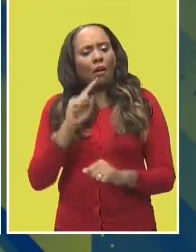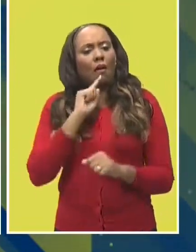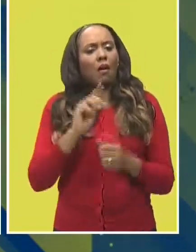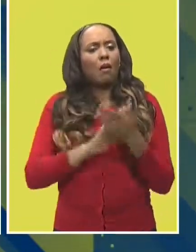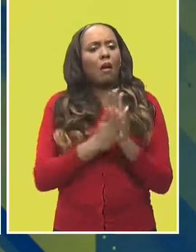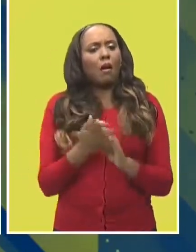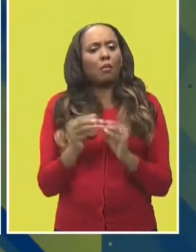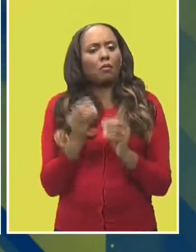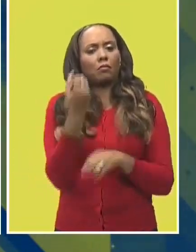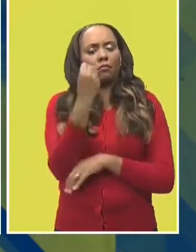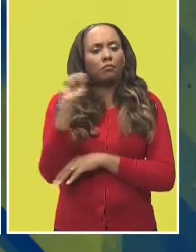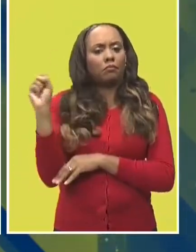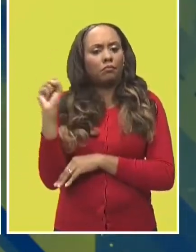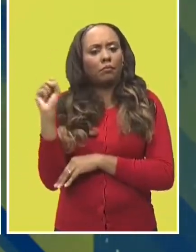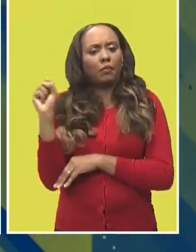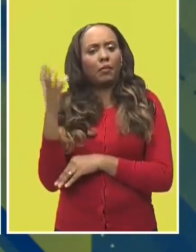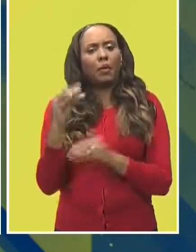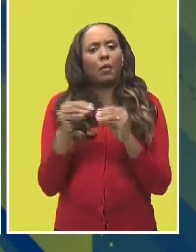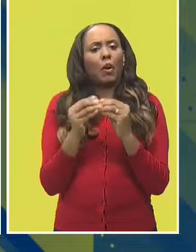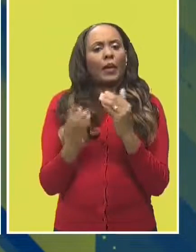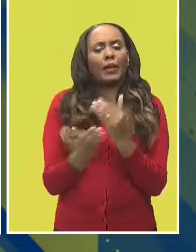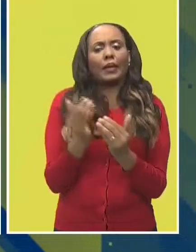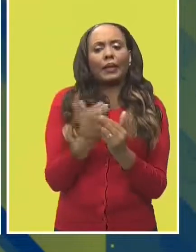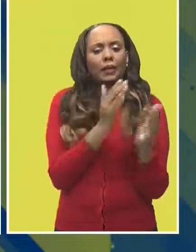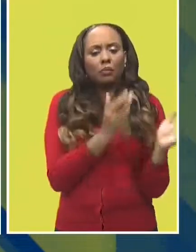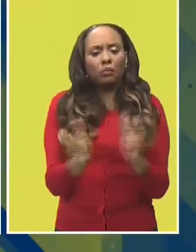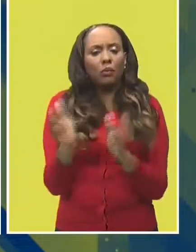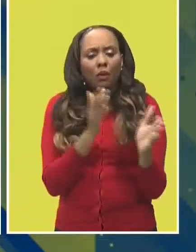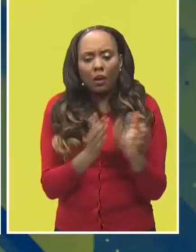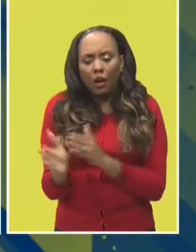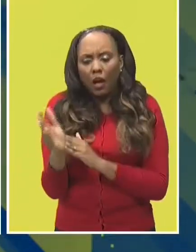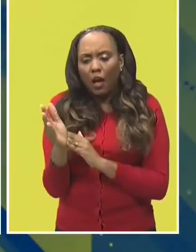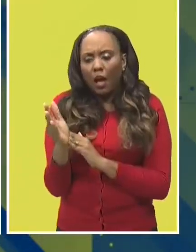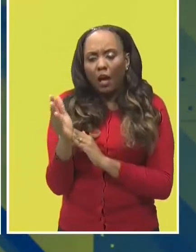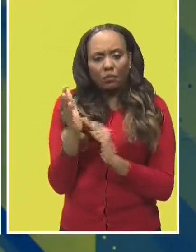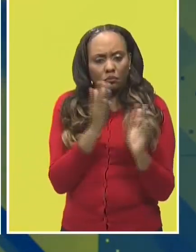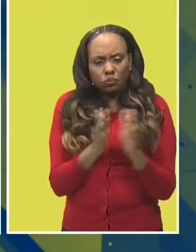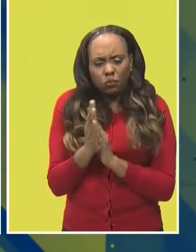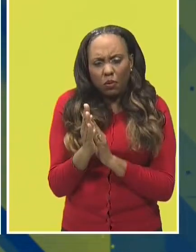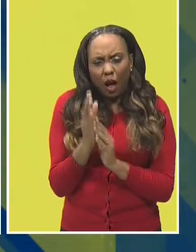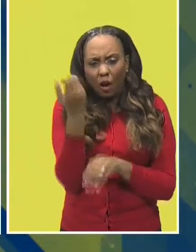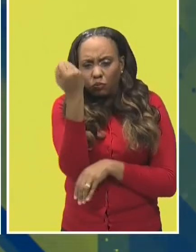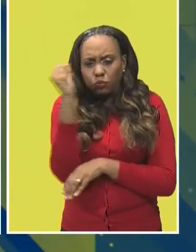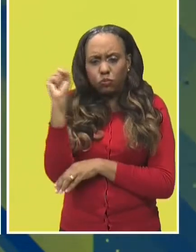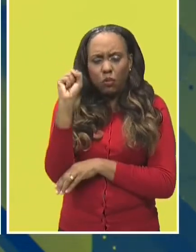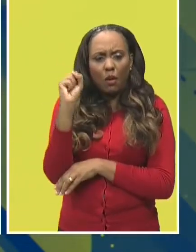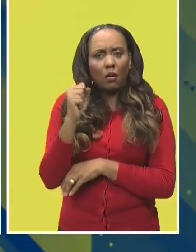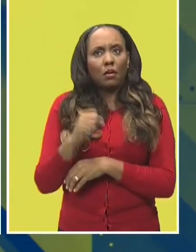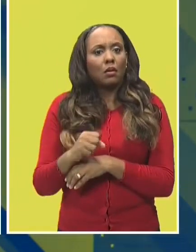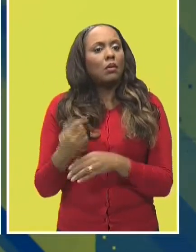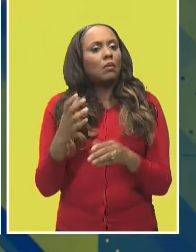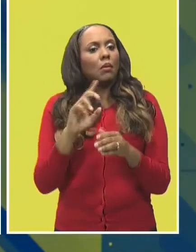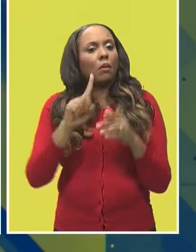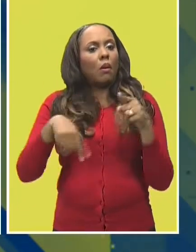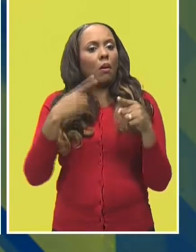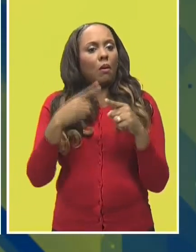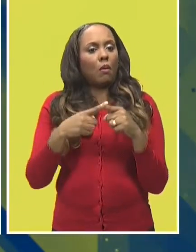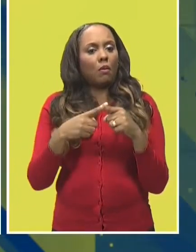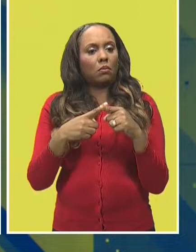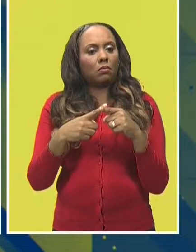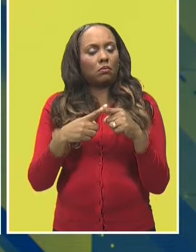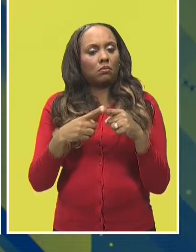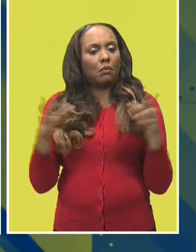slave and would have made it easier for him to plan and coordinate the rebellion. Preparation for this rebellion began soon after the House of